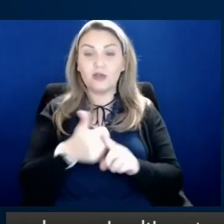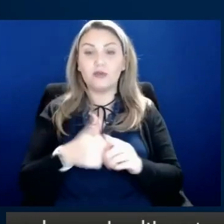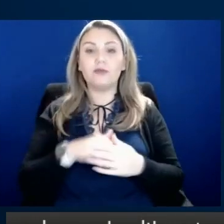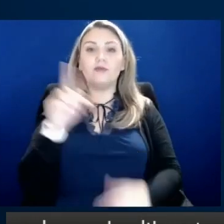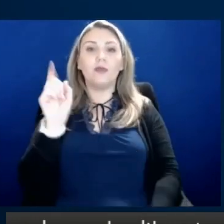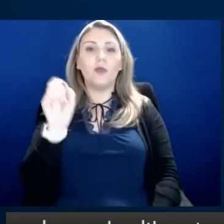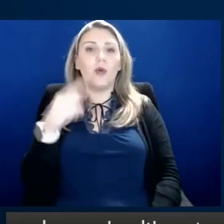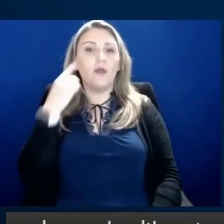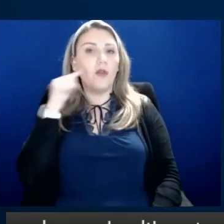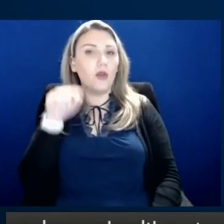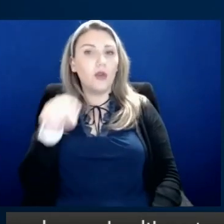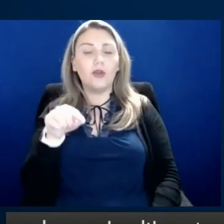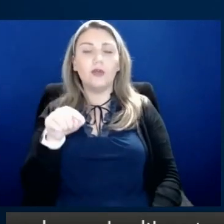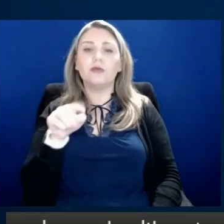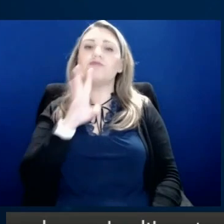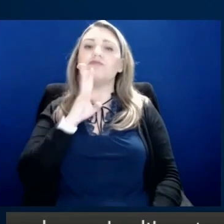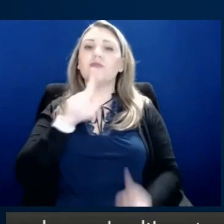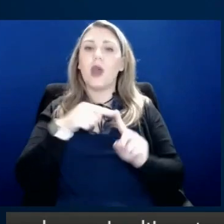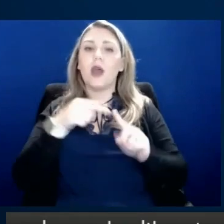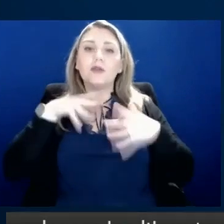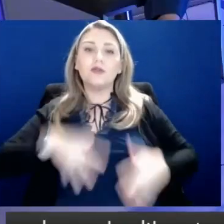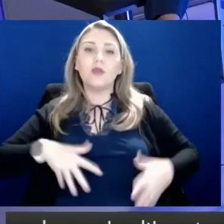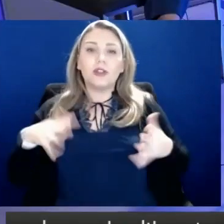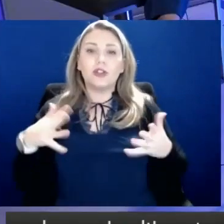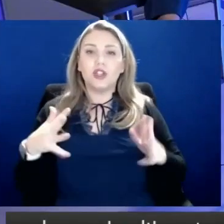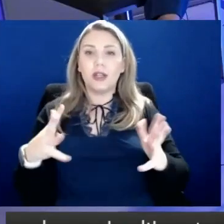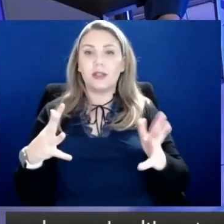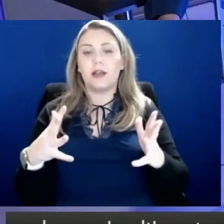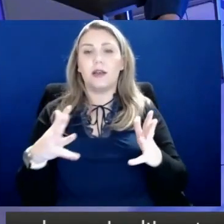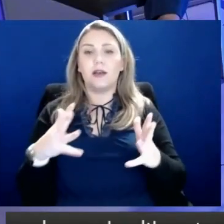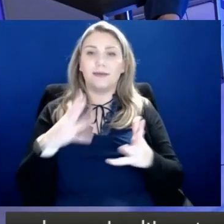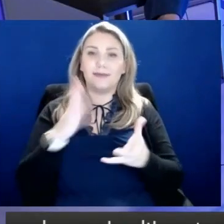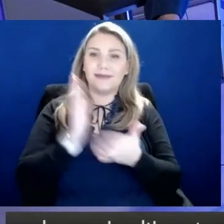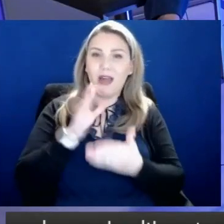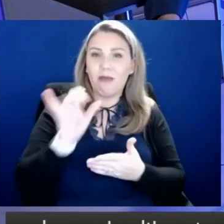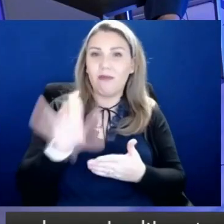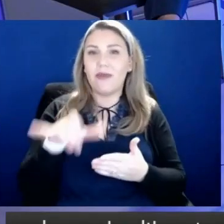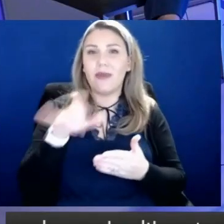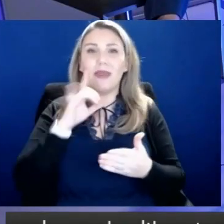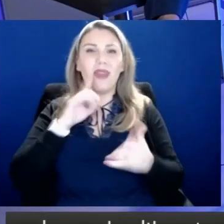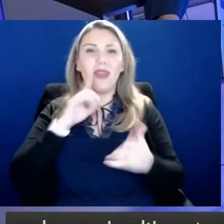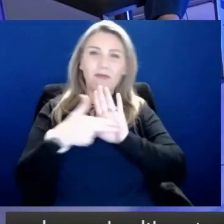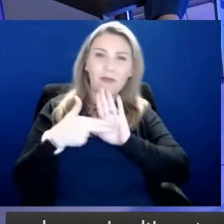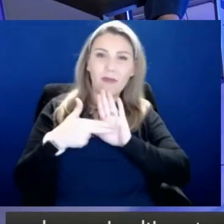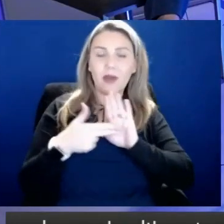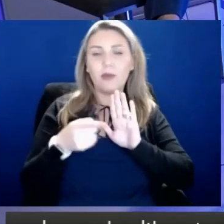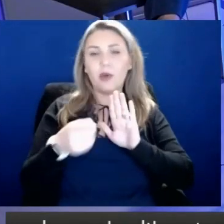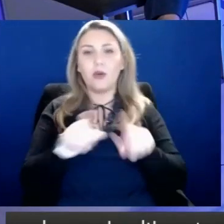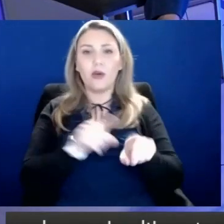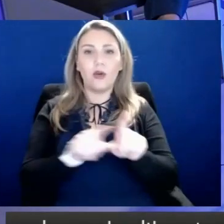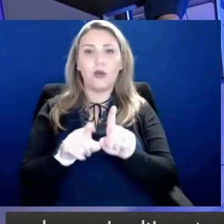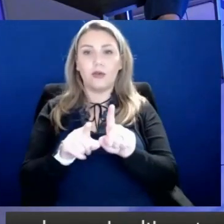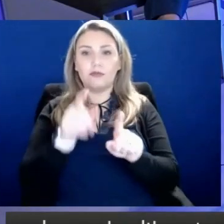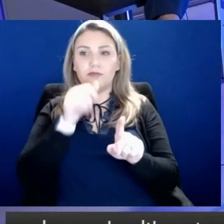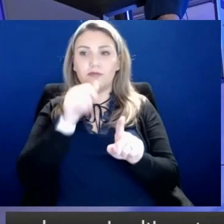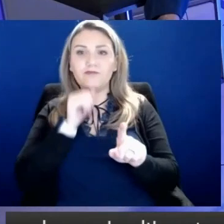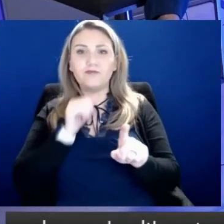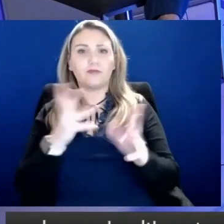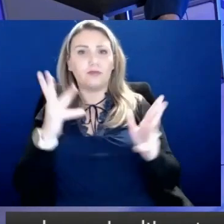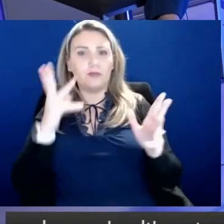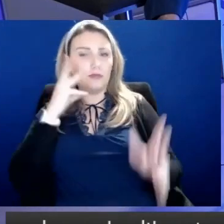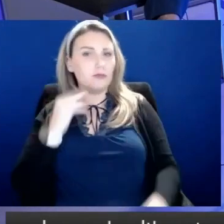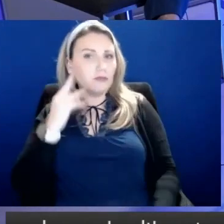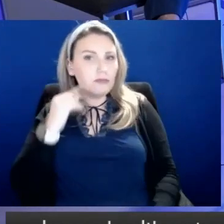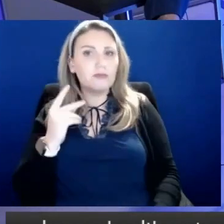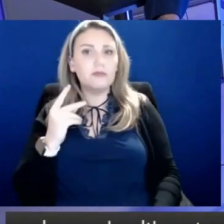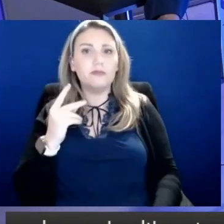about this depression, anxiety, and we just always are trying to break that stigma as much as possible. I know you've also gone through, during all of this, you went through a really unfortunate